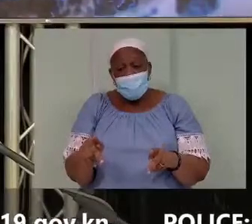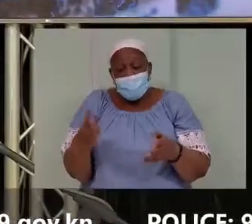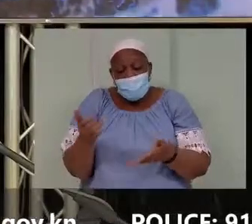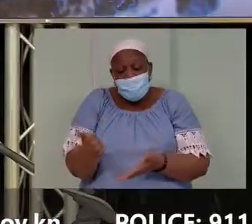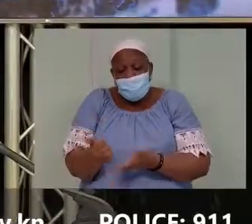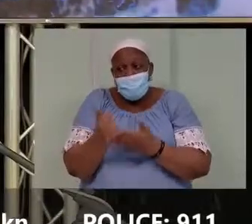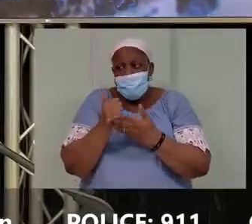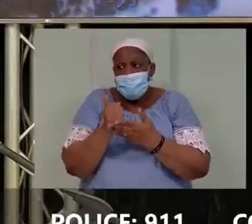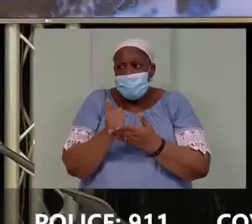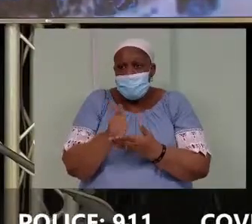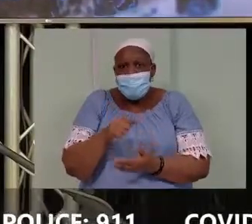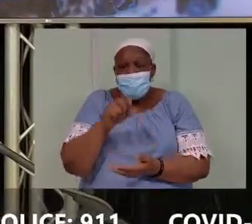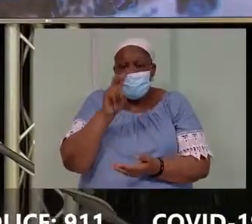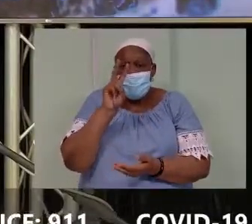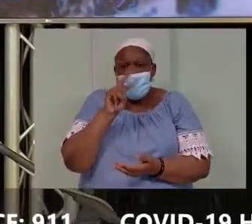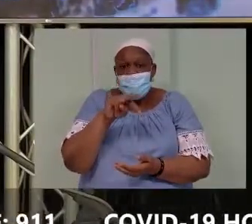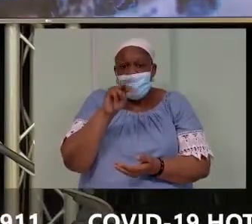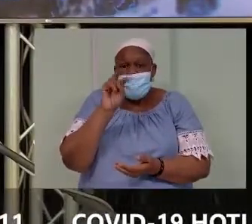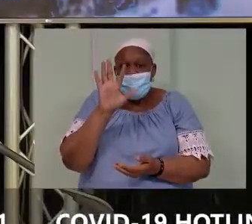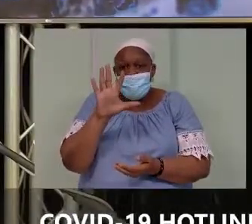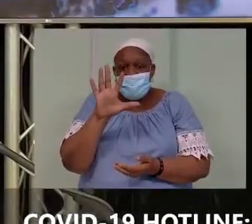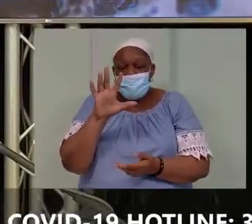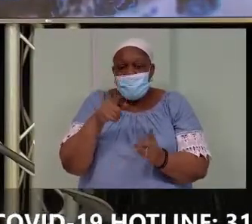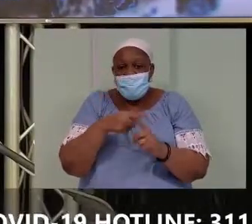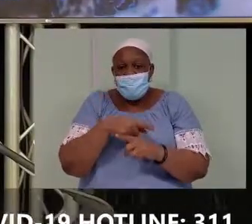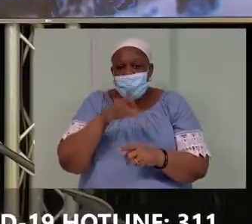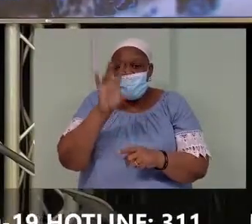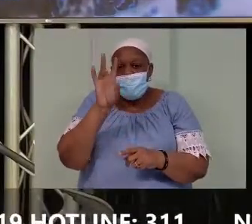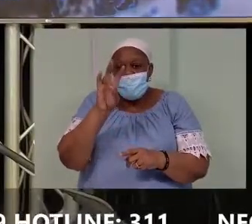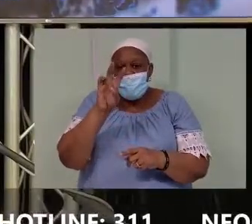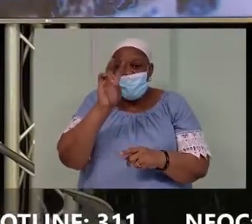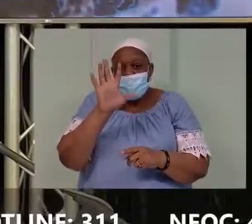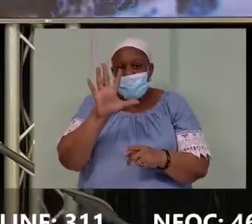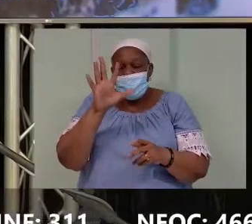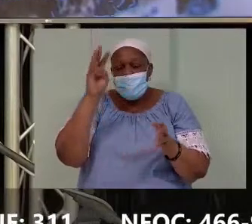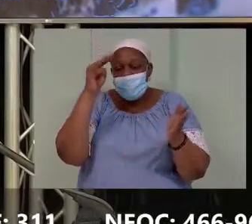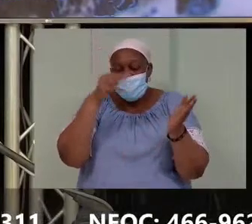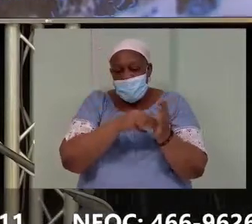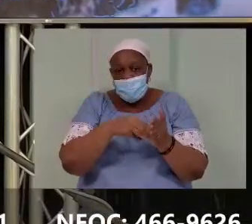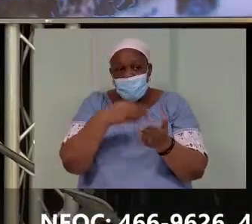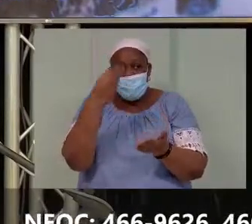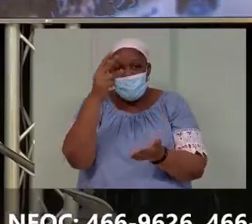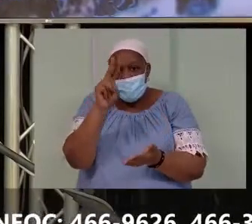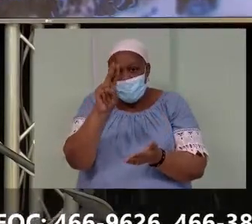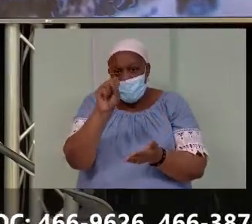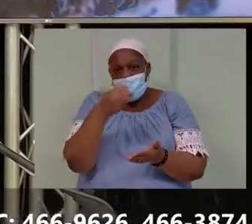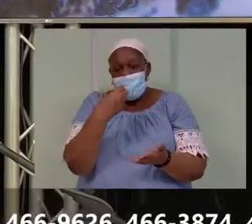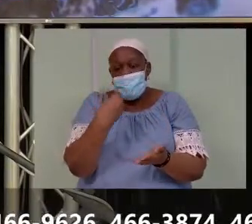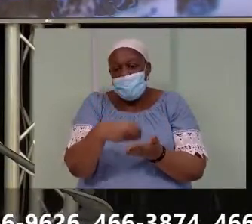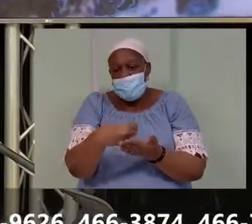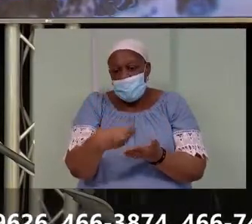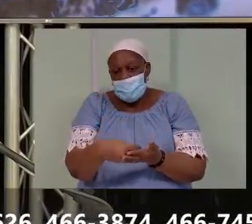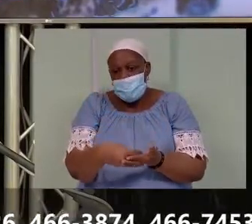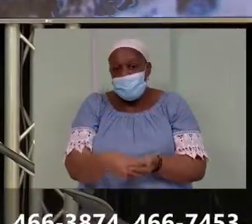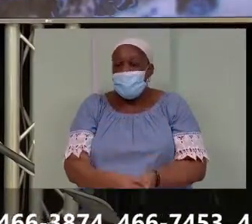from $25,000 to $75,000 US. And if we want it even more